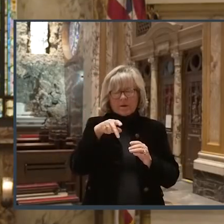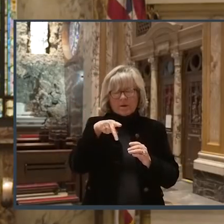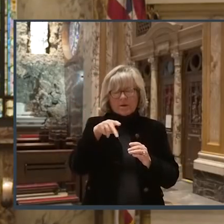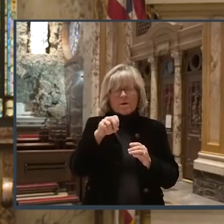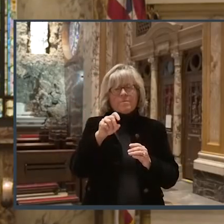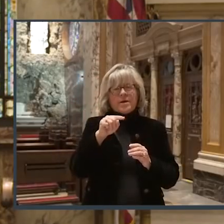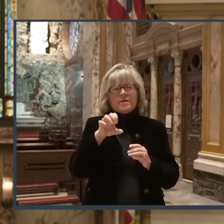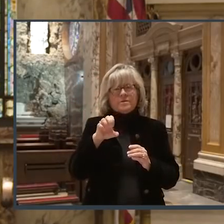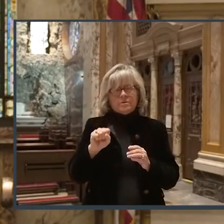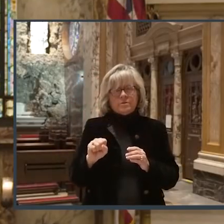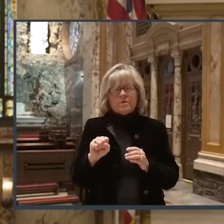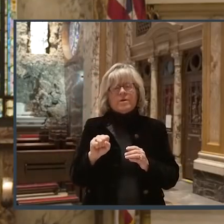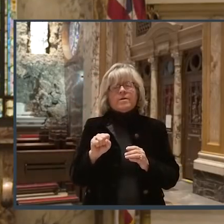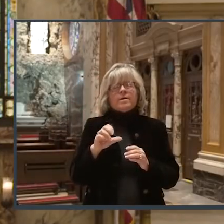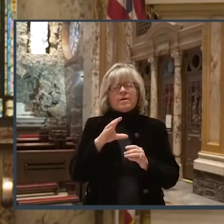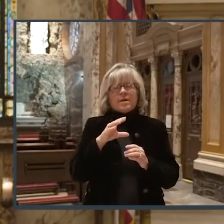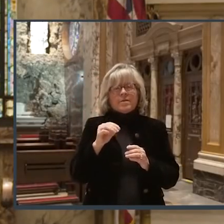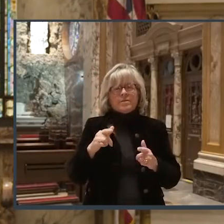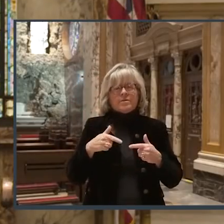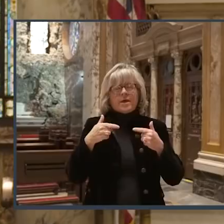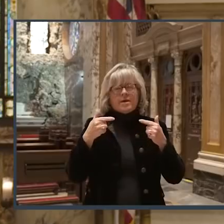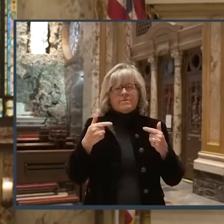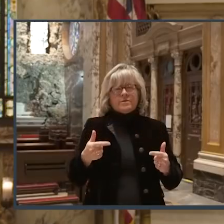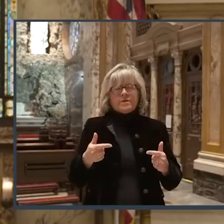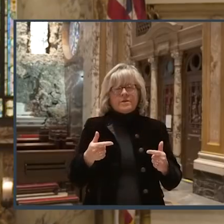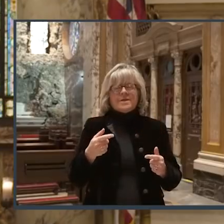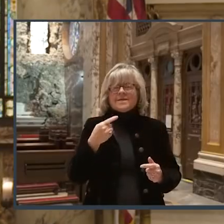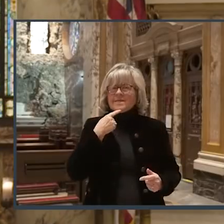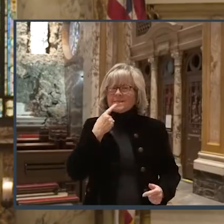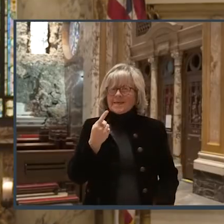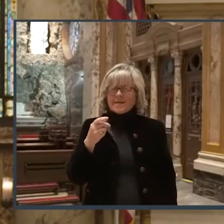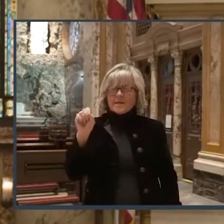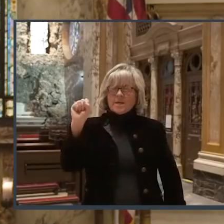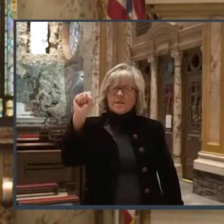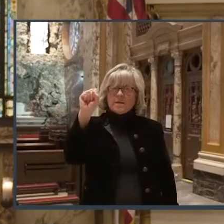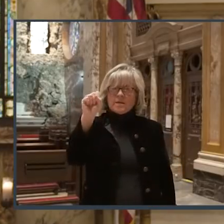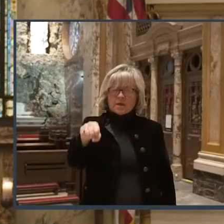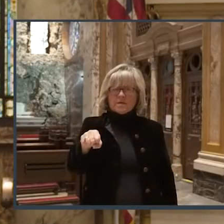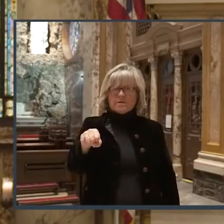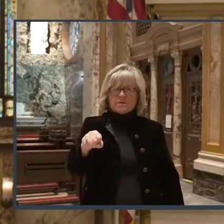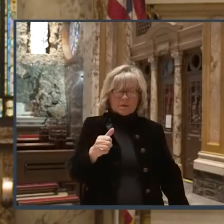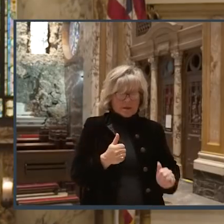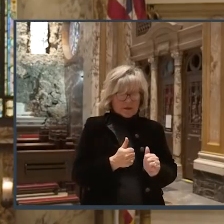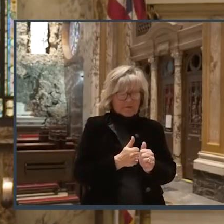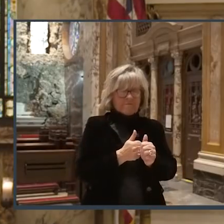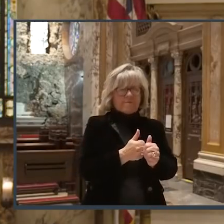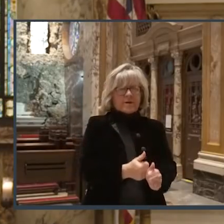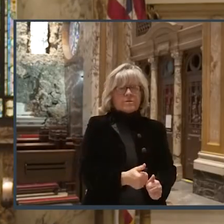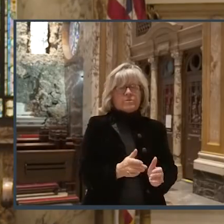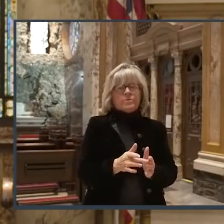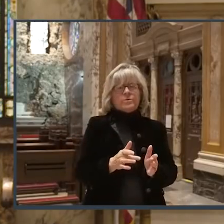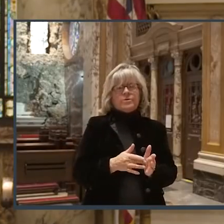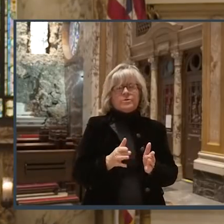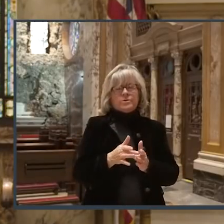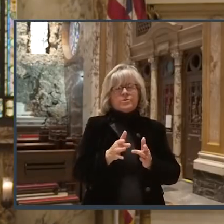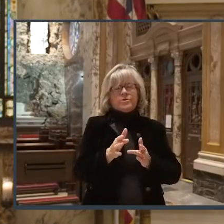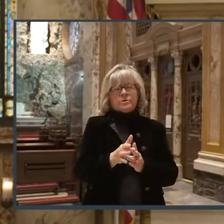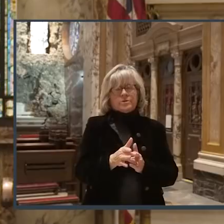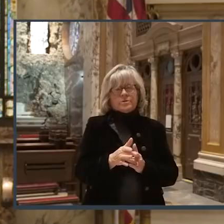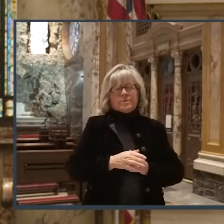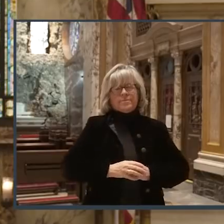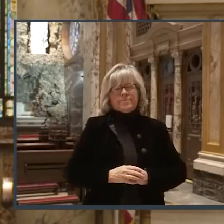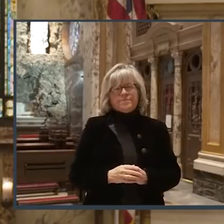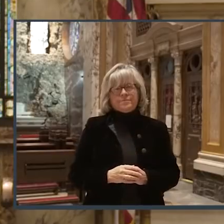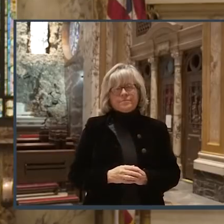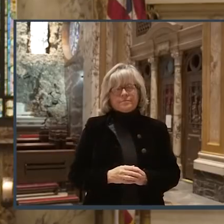of 12 simple men who said yes and followed Jesus. The same is